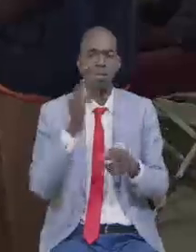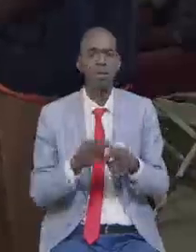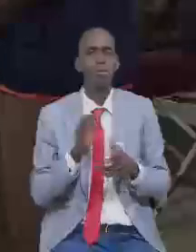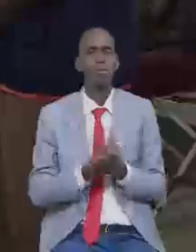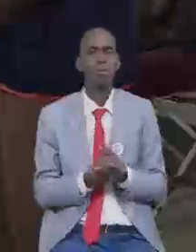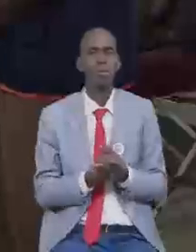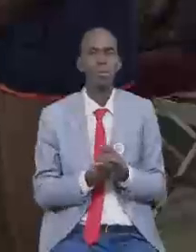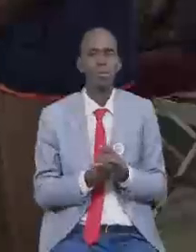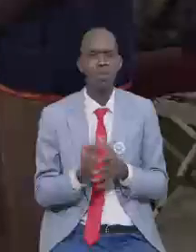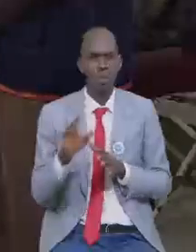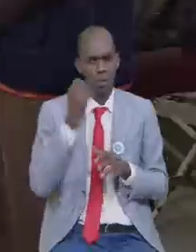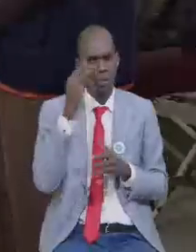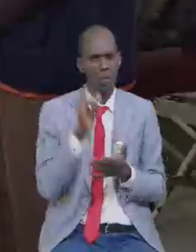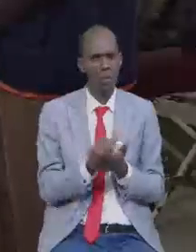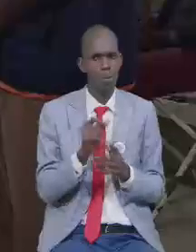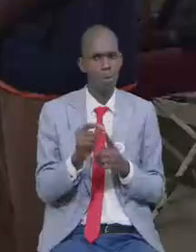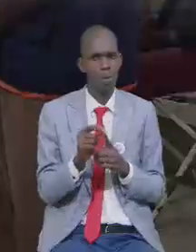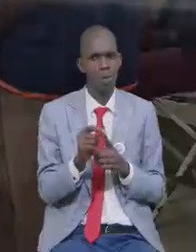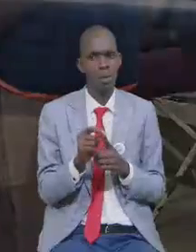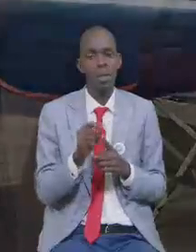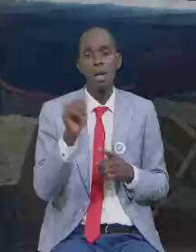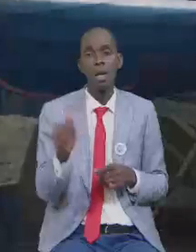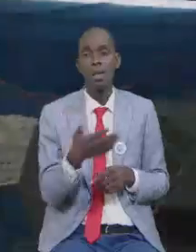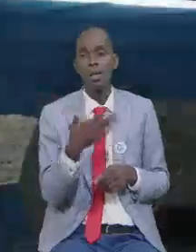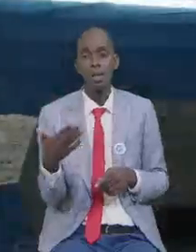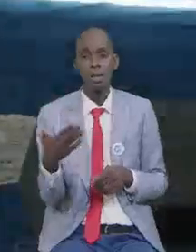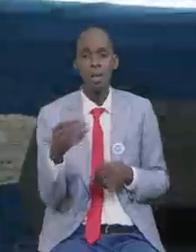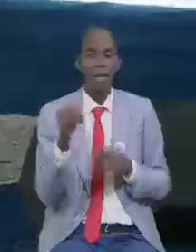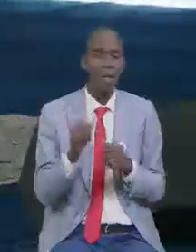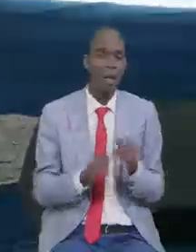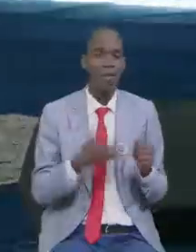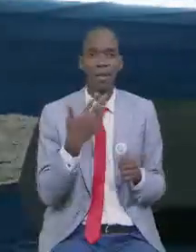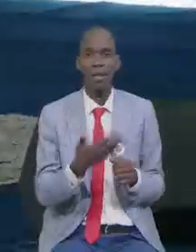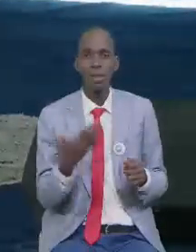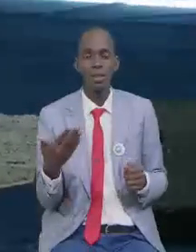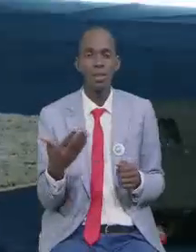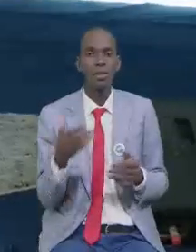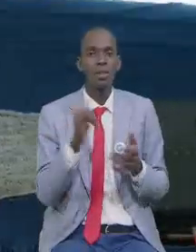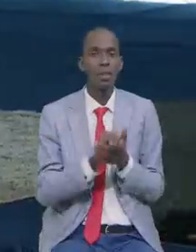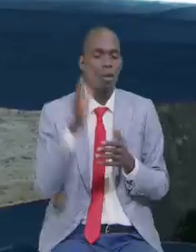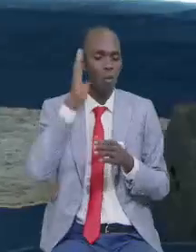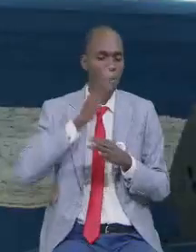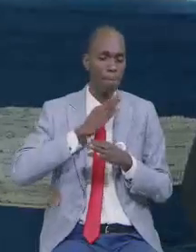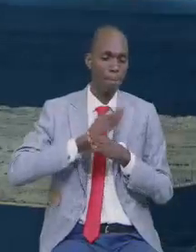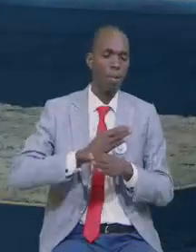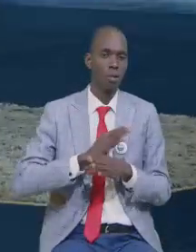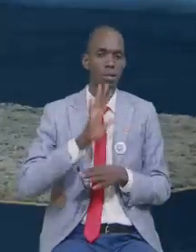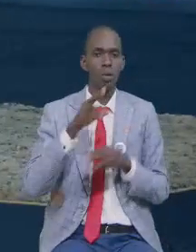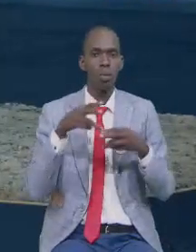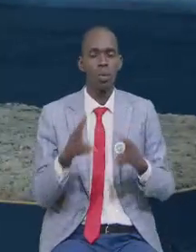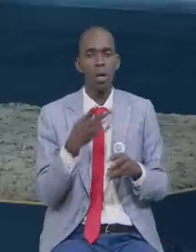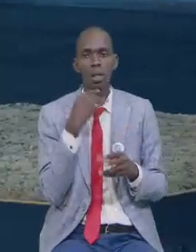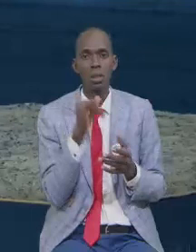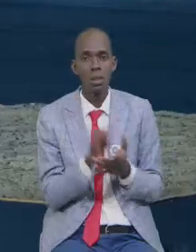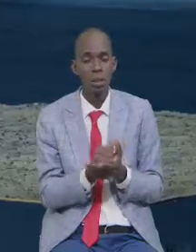Did you understand that? Anything, everything that will block your way and say, there